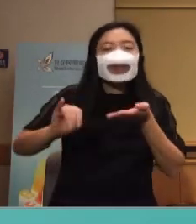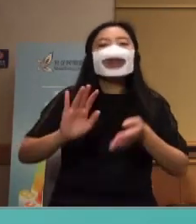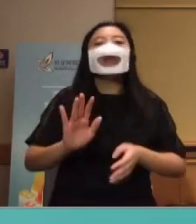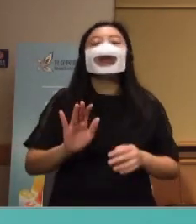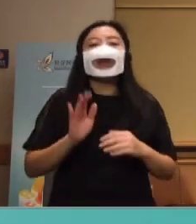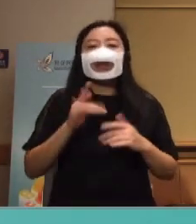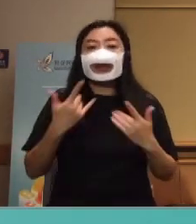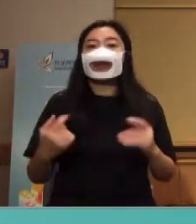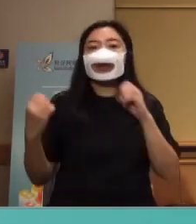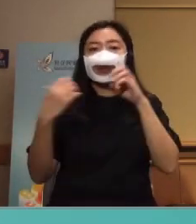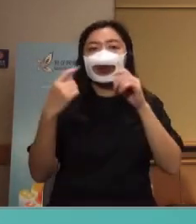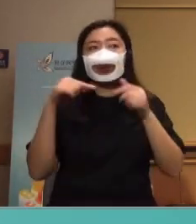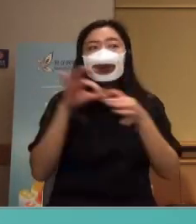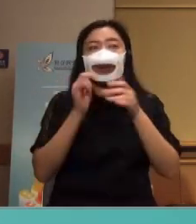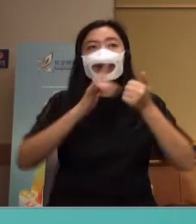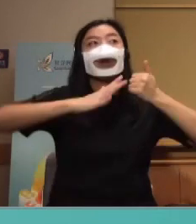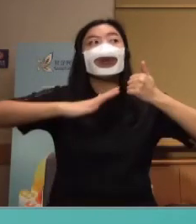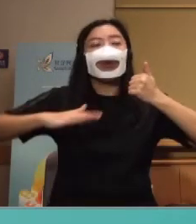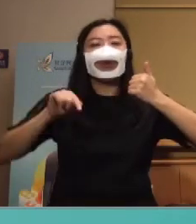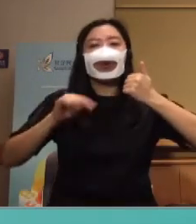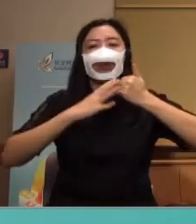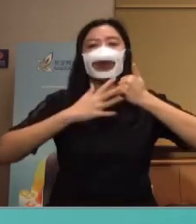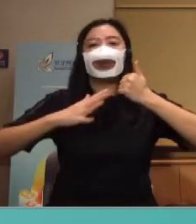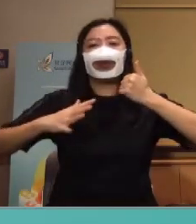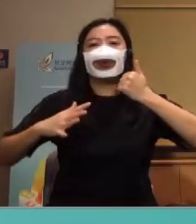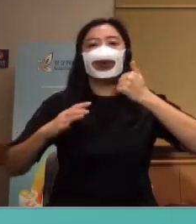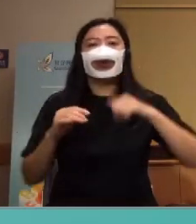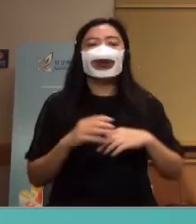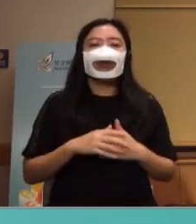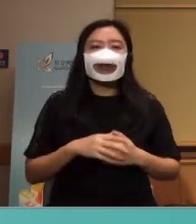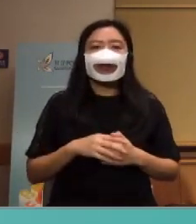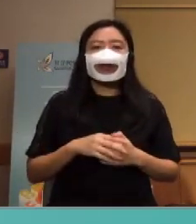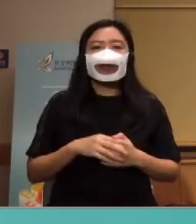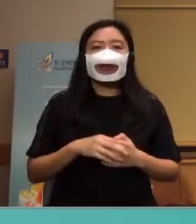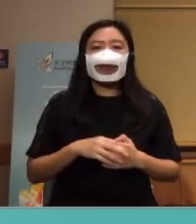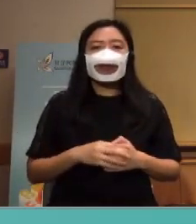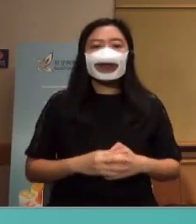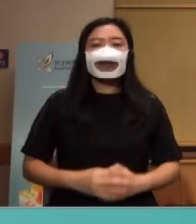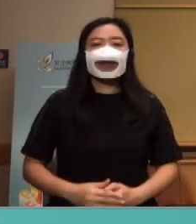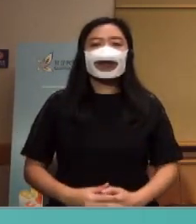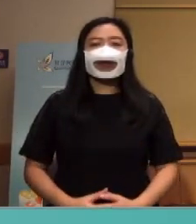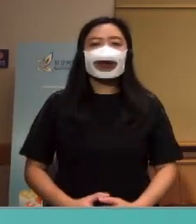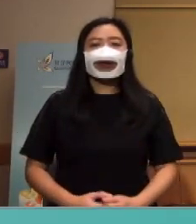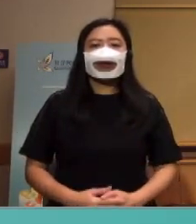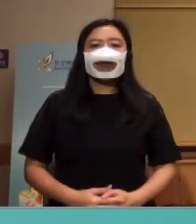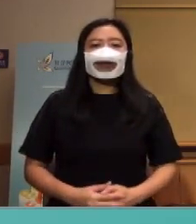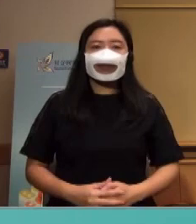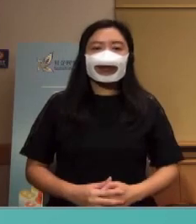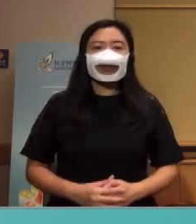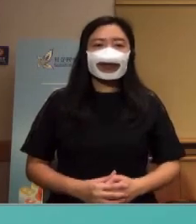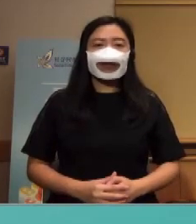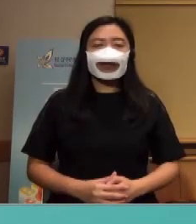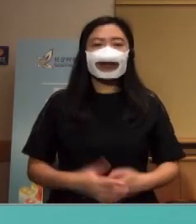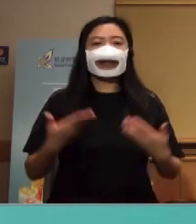can physical impact can connect with Web 3.0. Okay, let me share about our